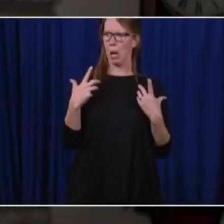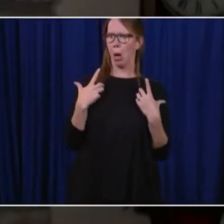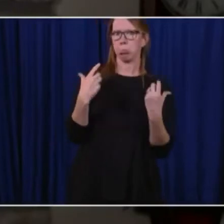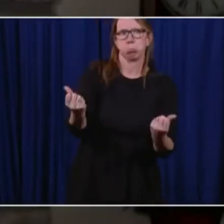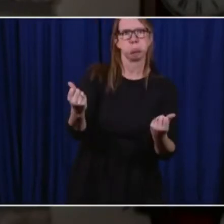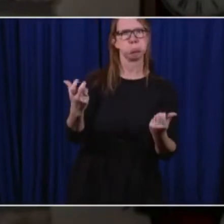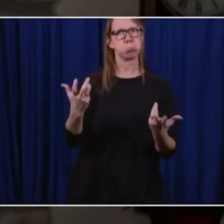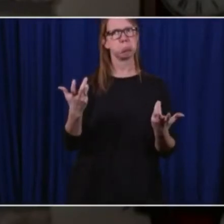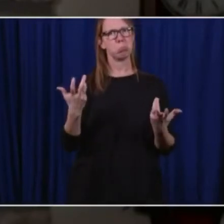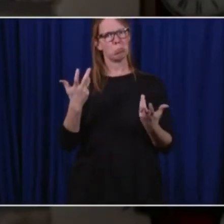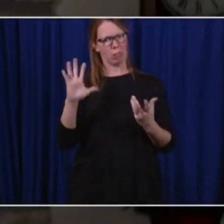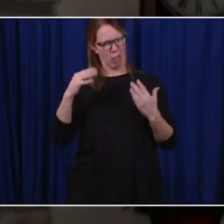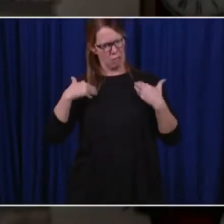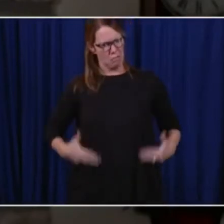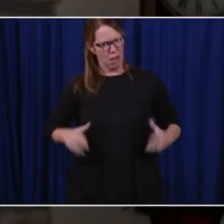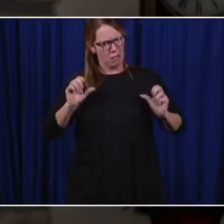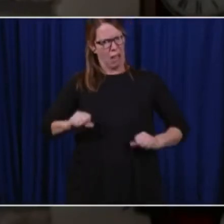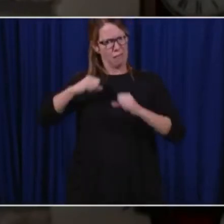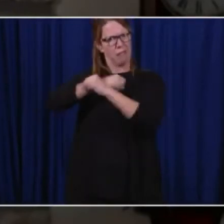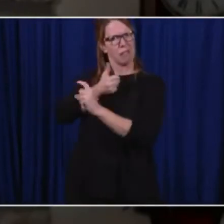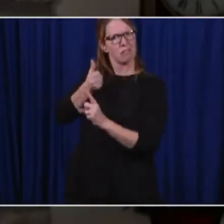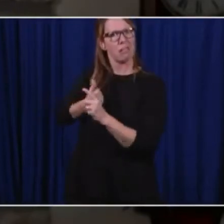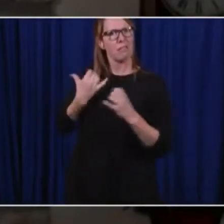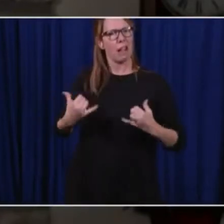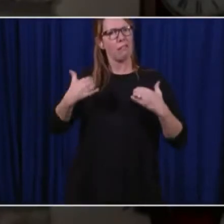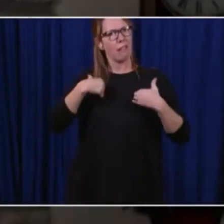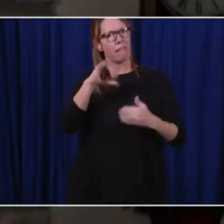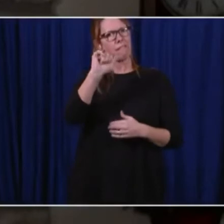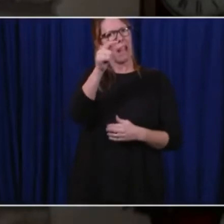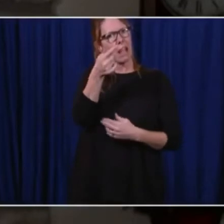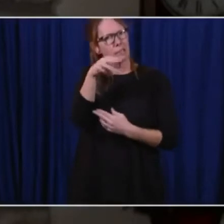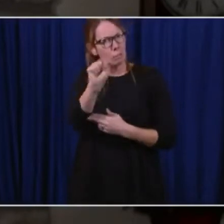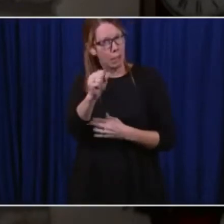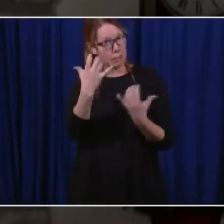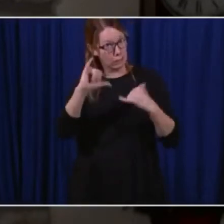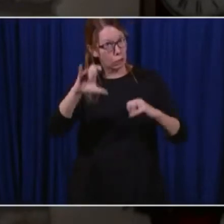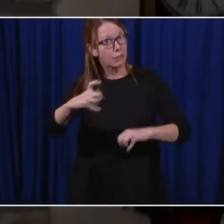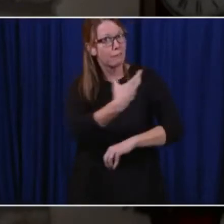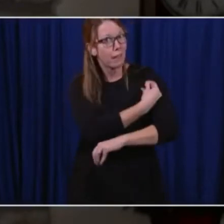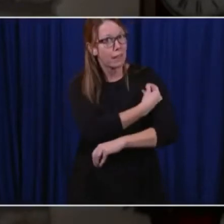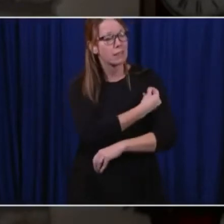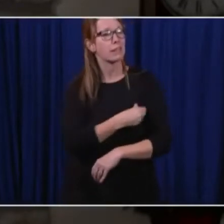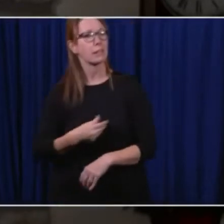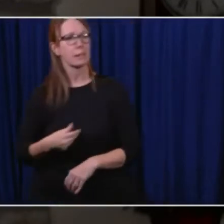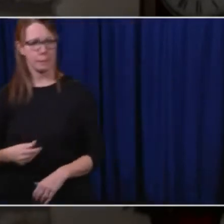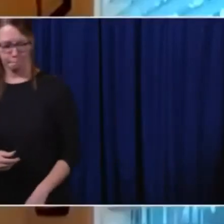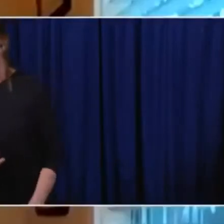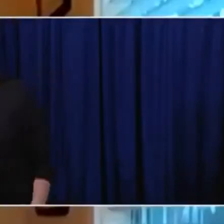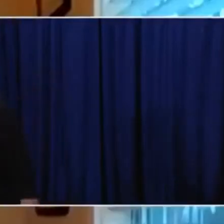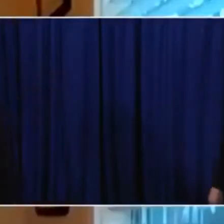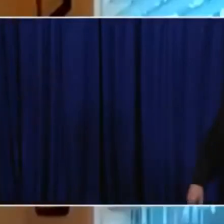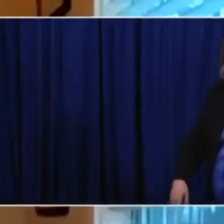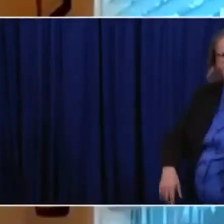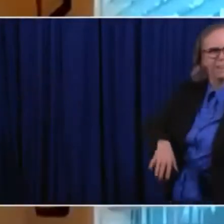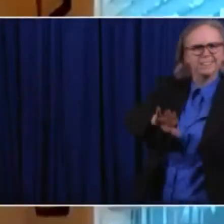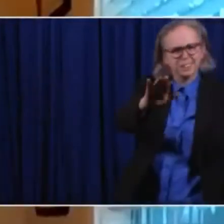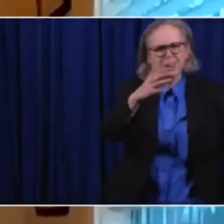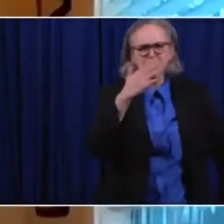can be transferred to other people that perhaps need it the most? Yeah, that's a very, very good question. Thank you for asking